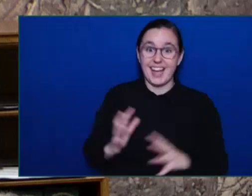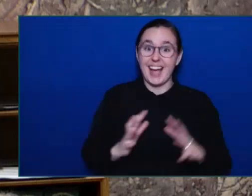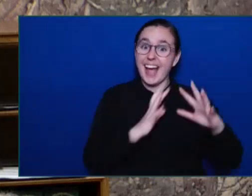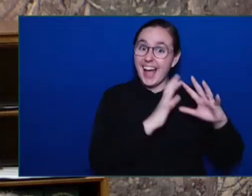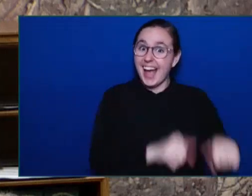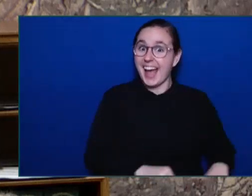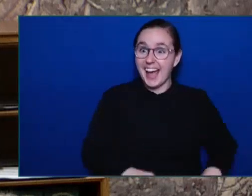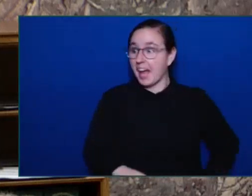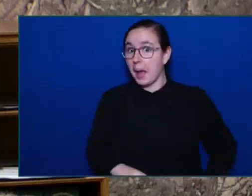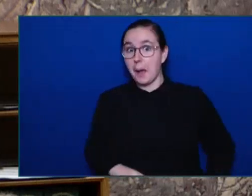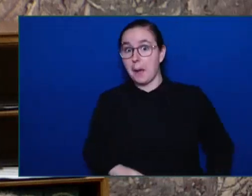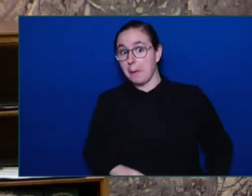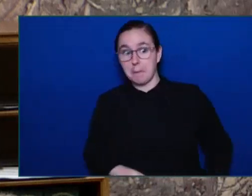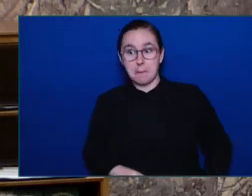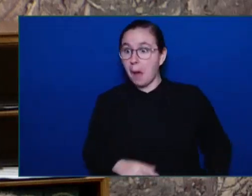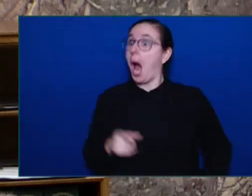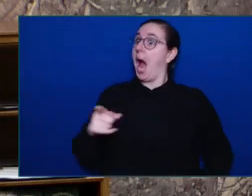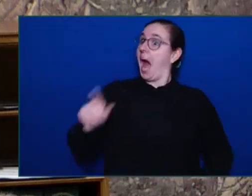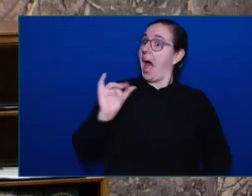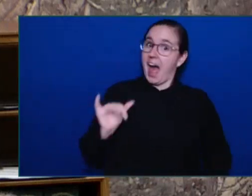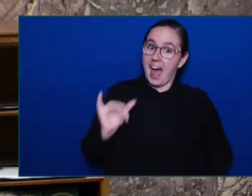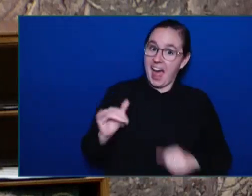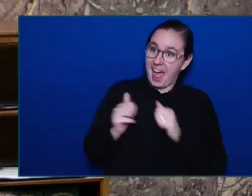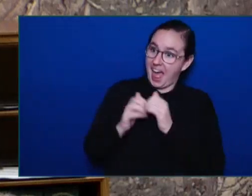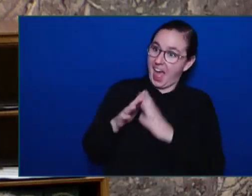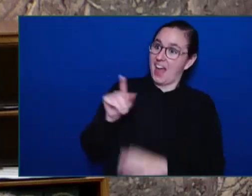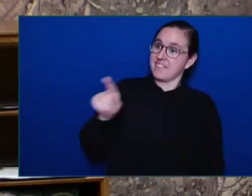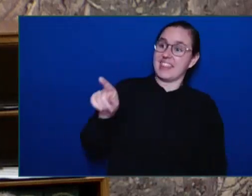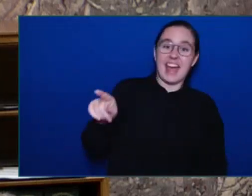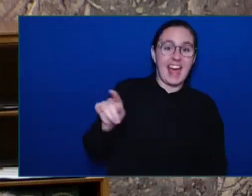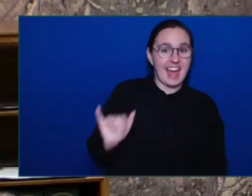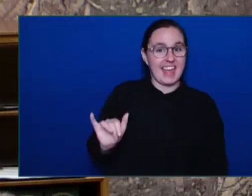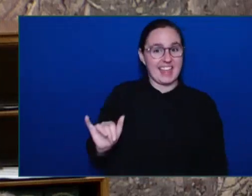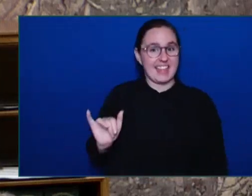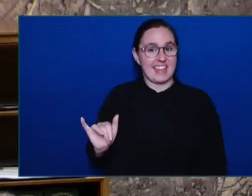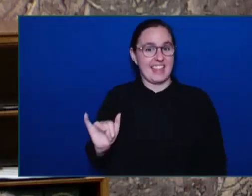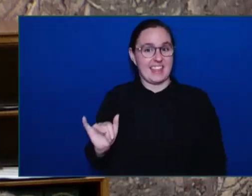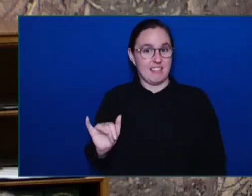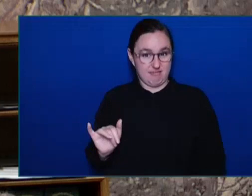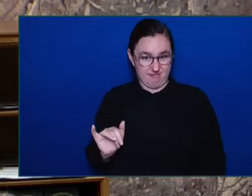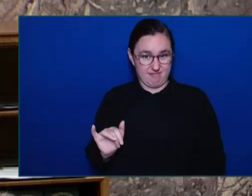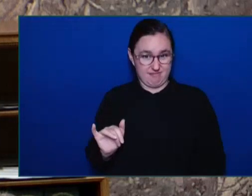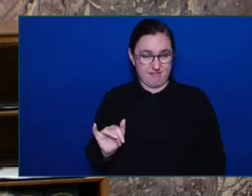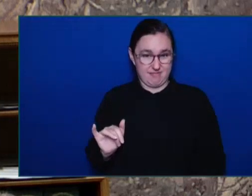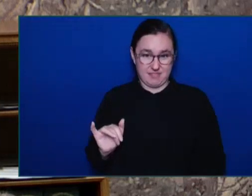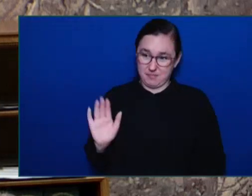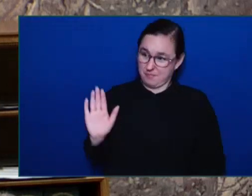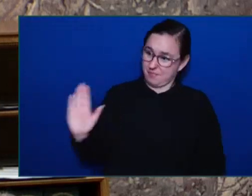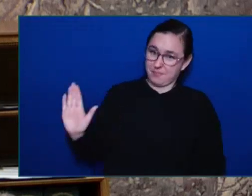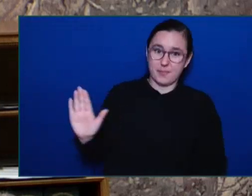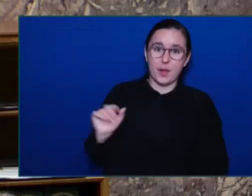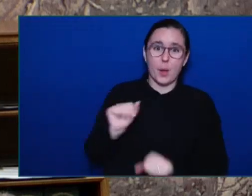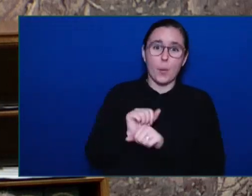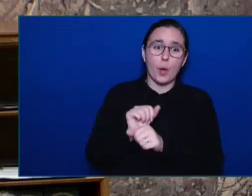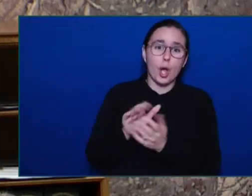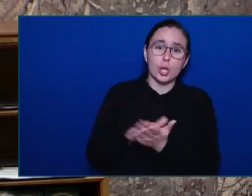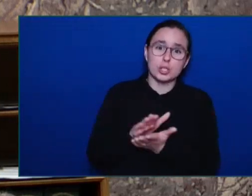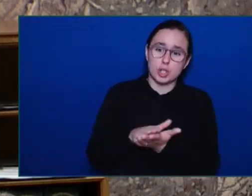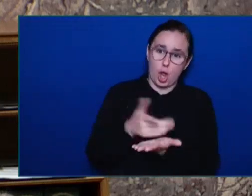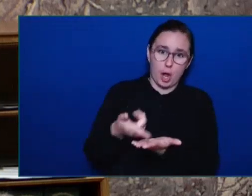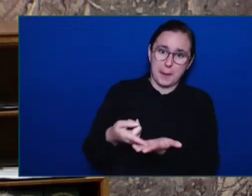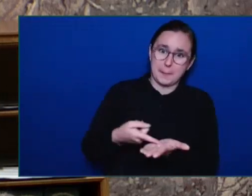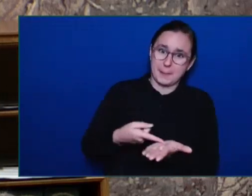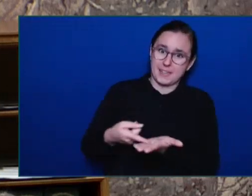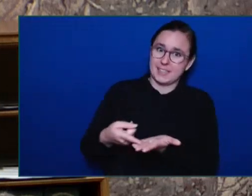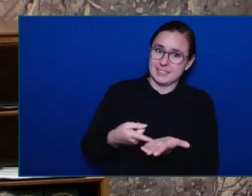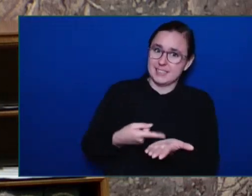document actually says it right there. Quote, "Some people may not transition to indoor options. As such, there is a